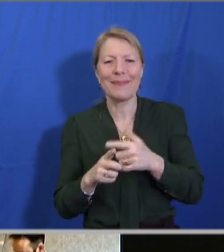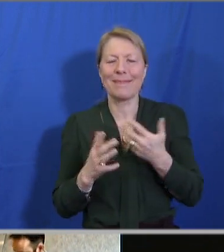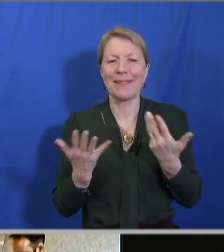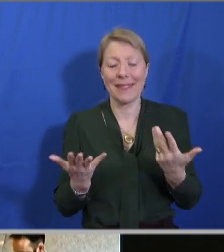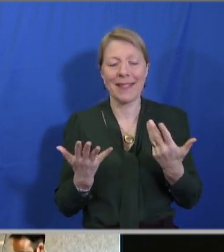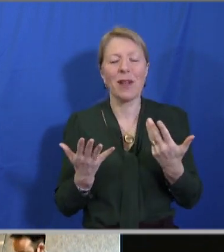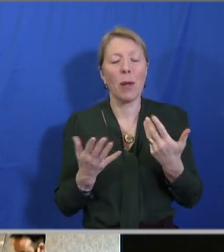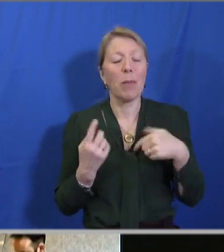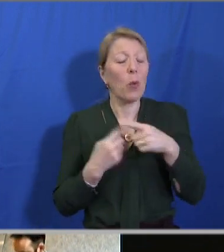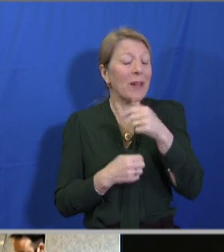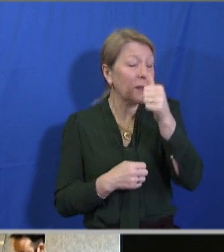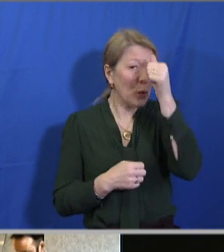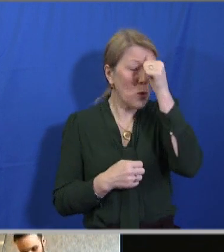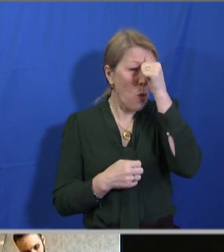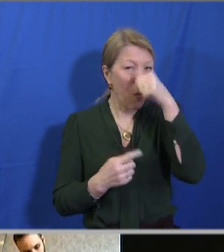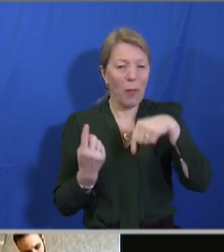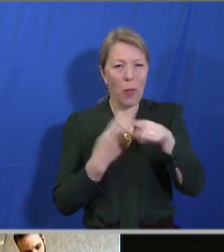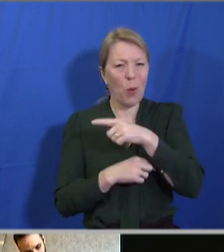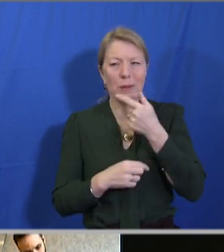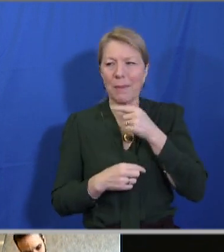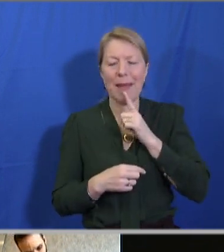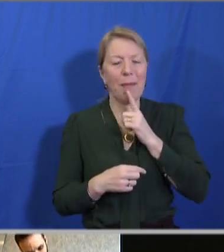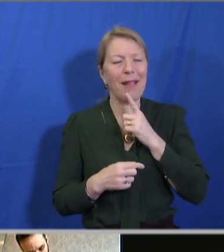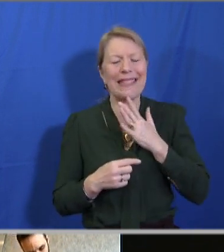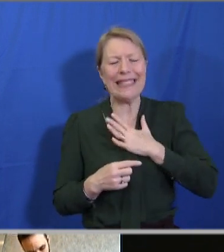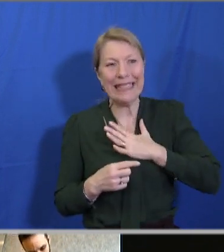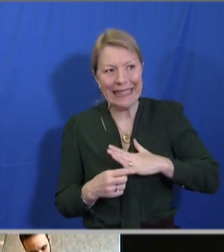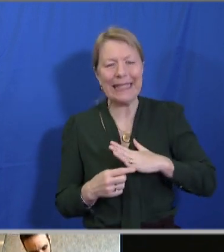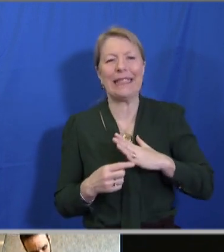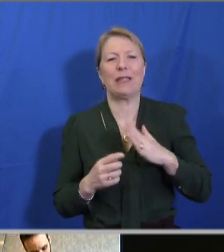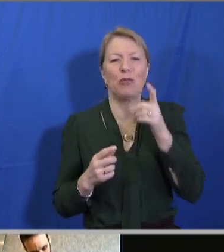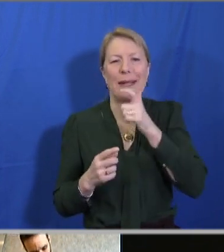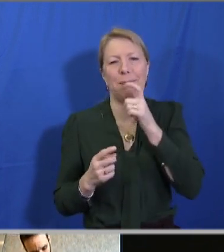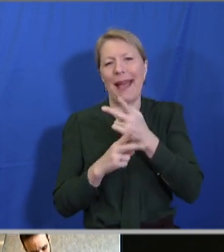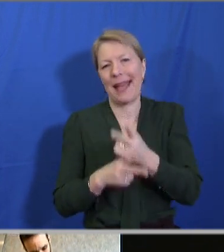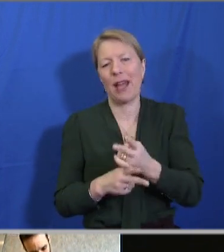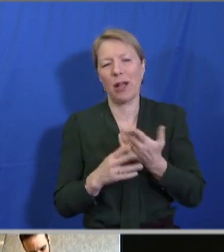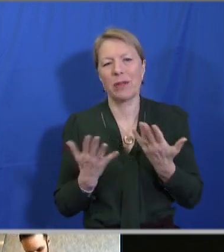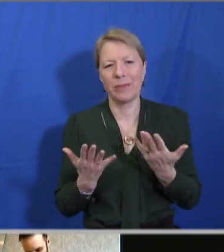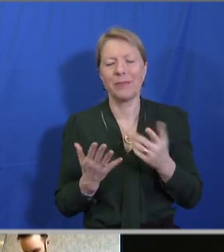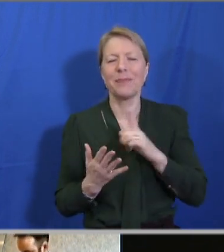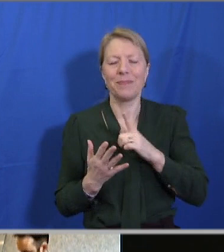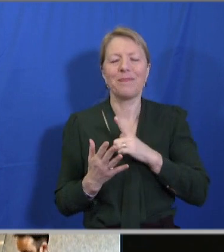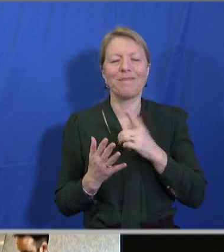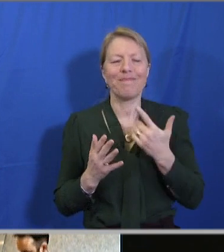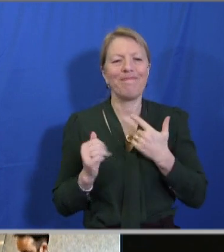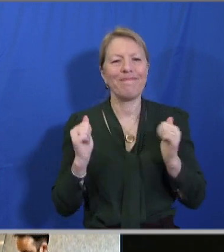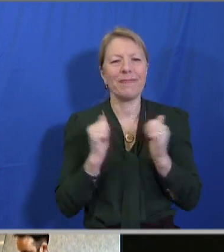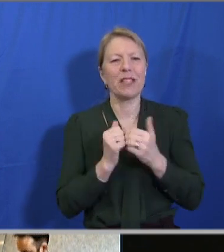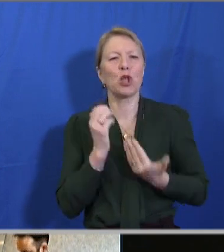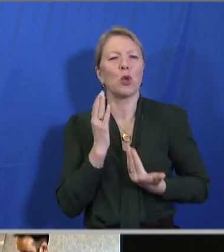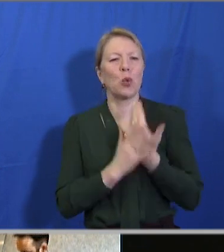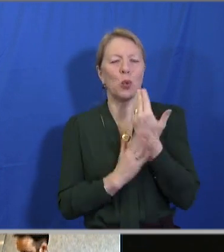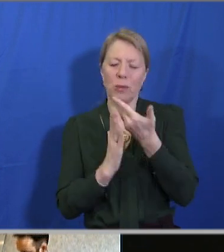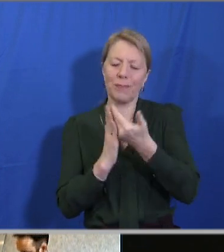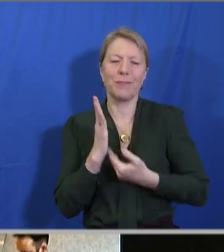mental health of vulnerable adults and carers. That's why I approved the pathway for remobilisation of adult daycare,